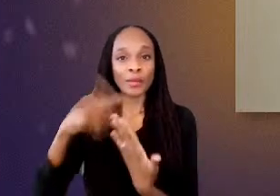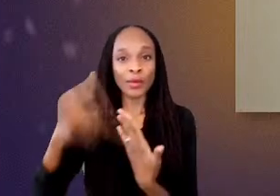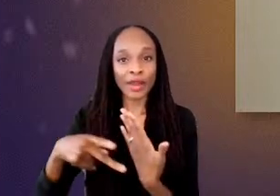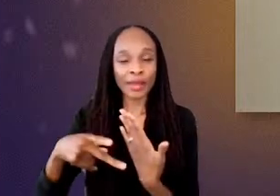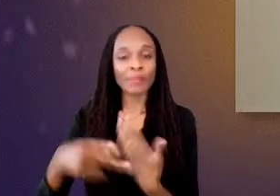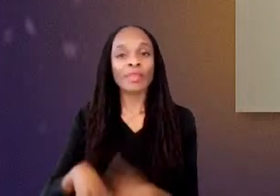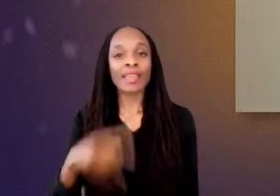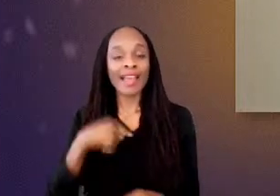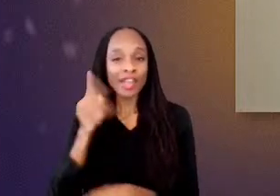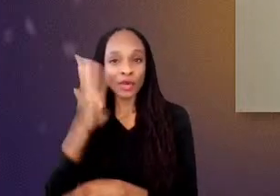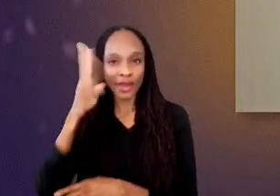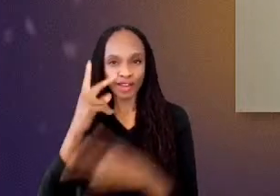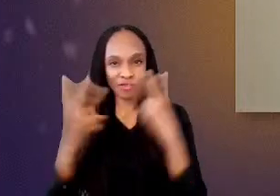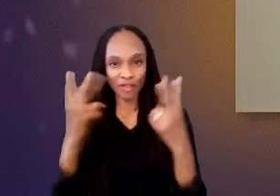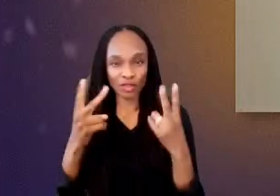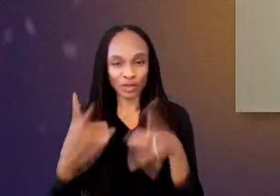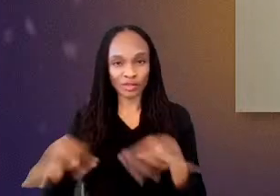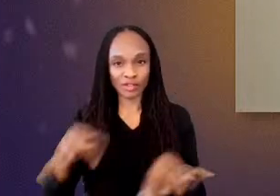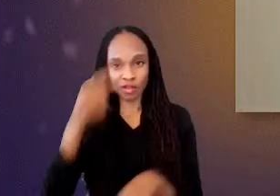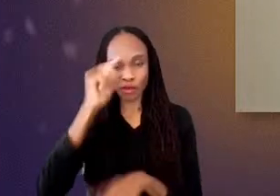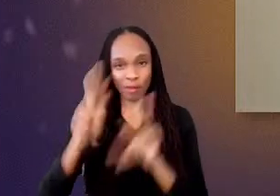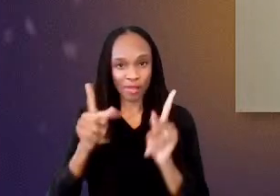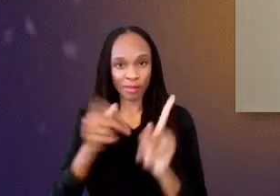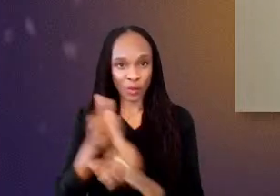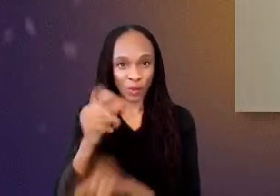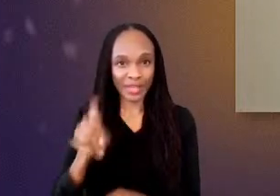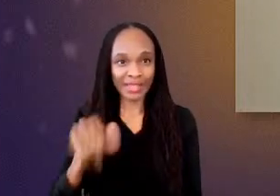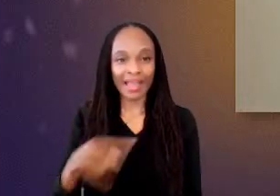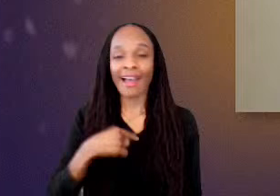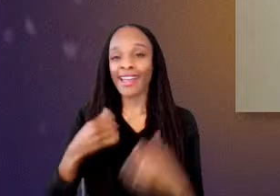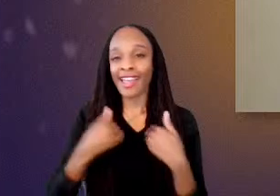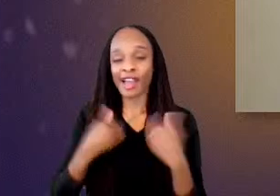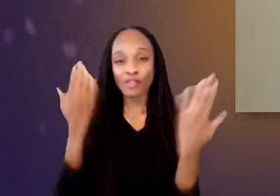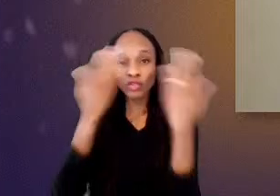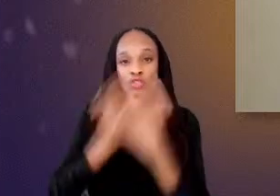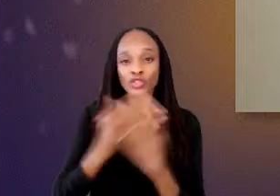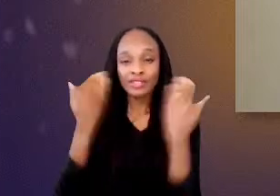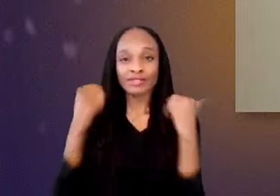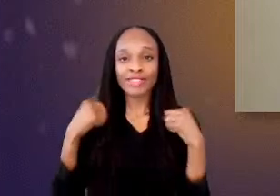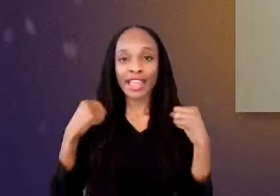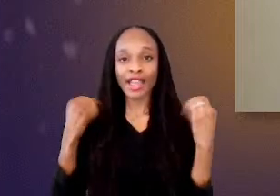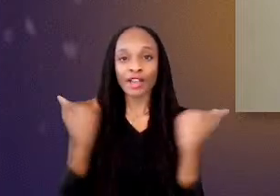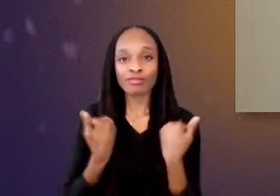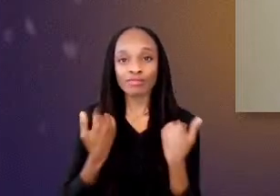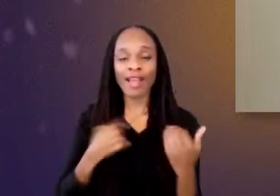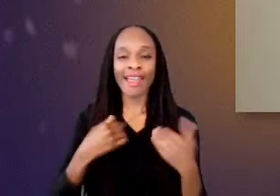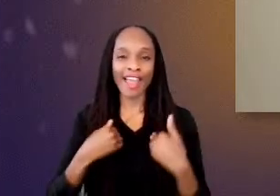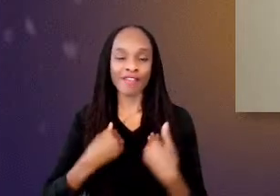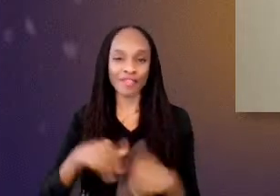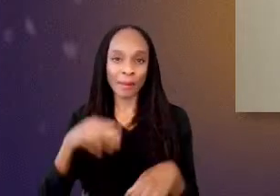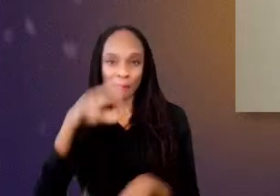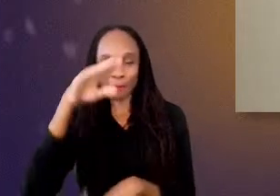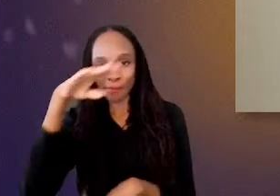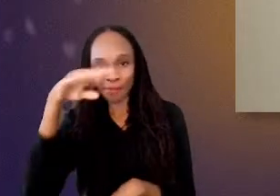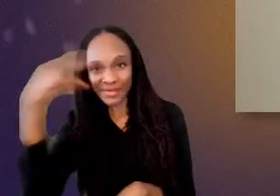visual description for those who need it. I have dark shoulder length hair and I'm wearing a black t-shirt in front of a white wall.